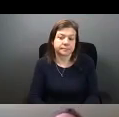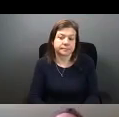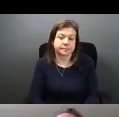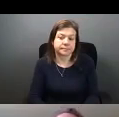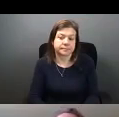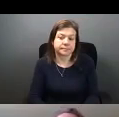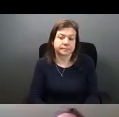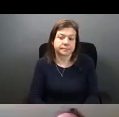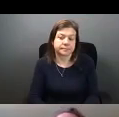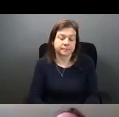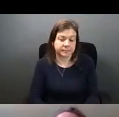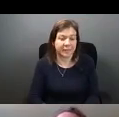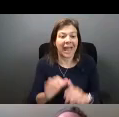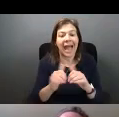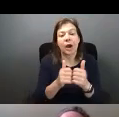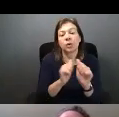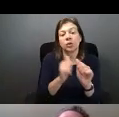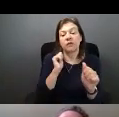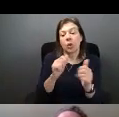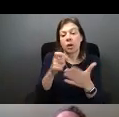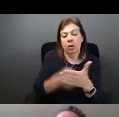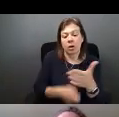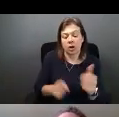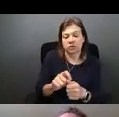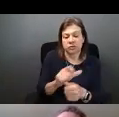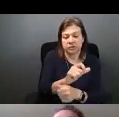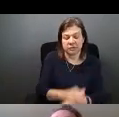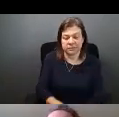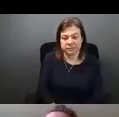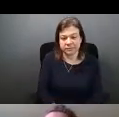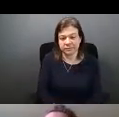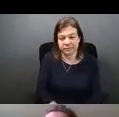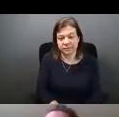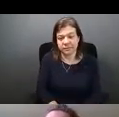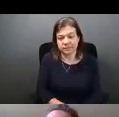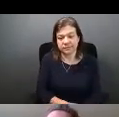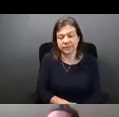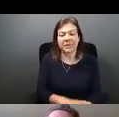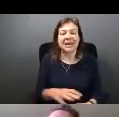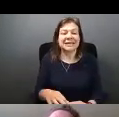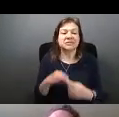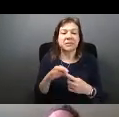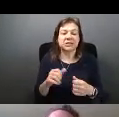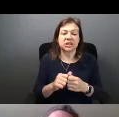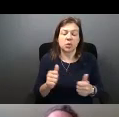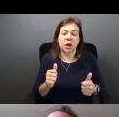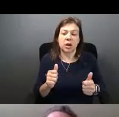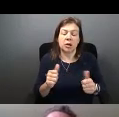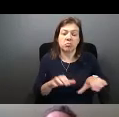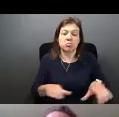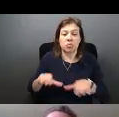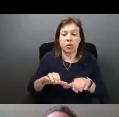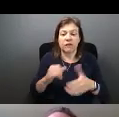How to avoid cost removal, especially when a performing artist will lead a residency